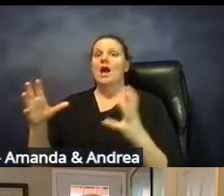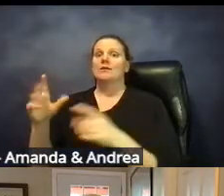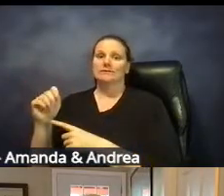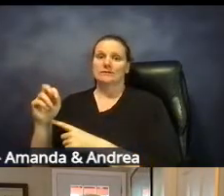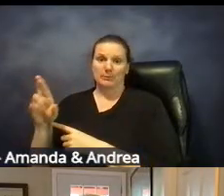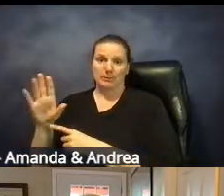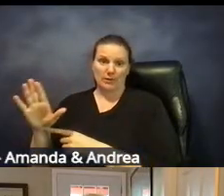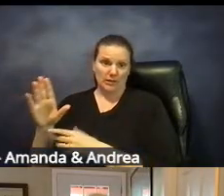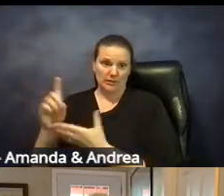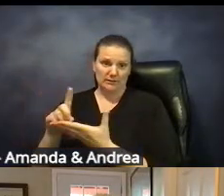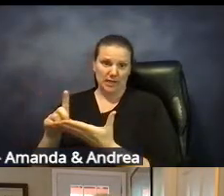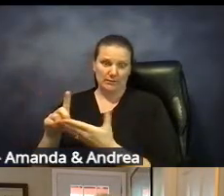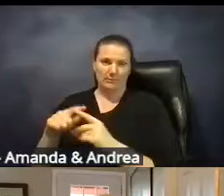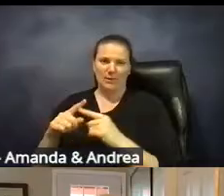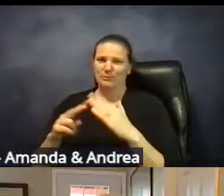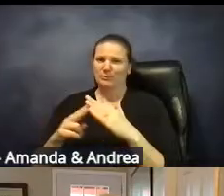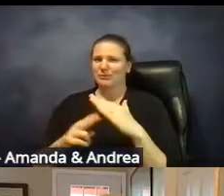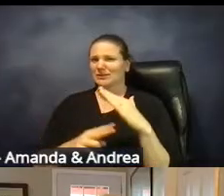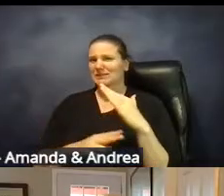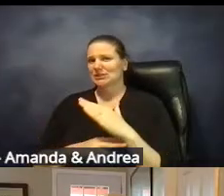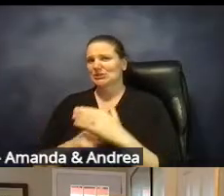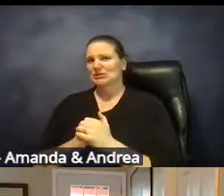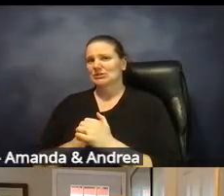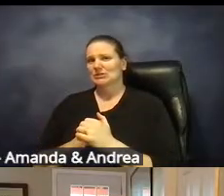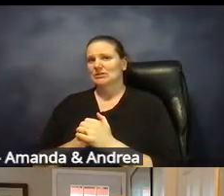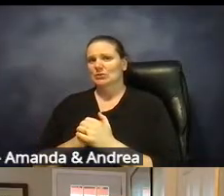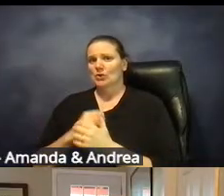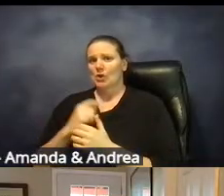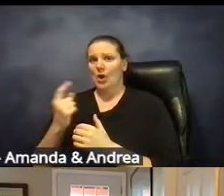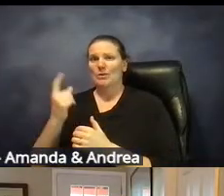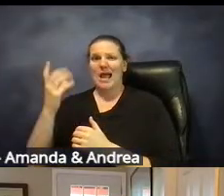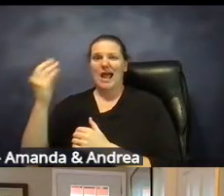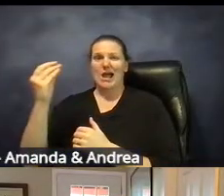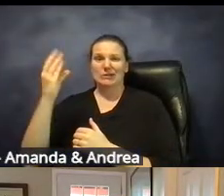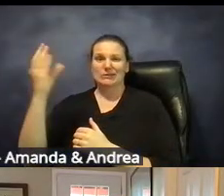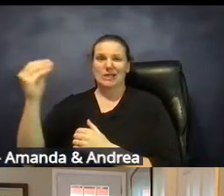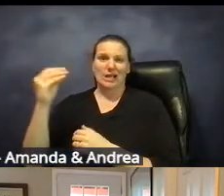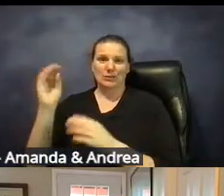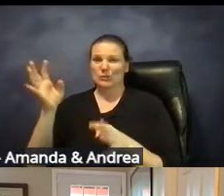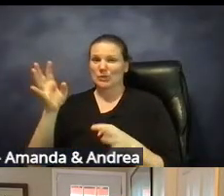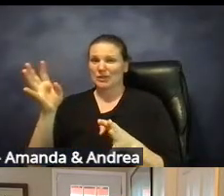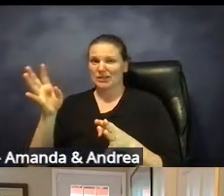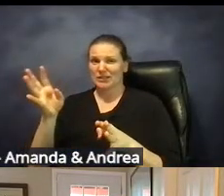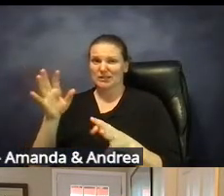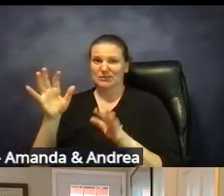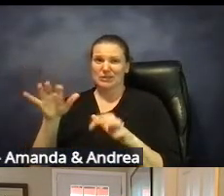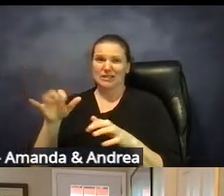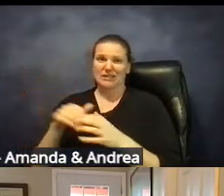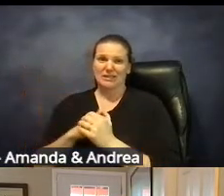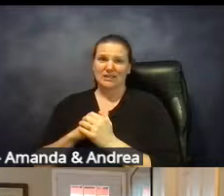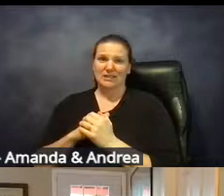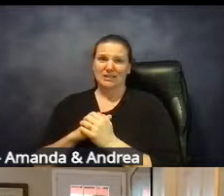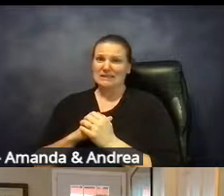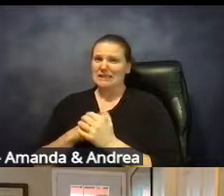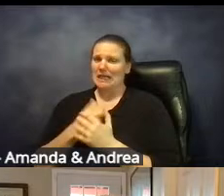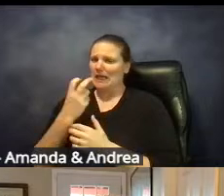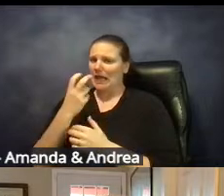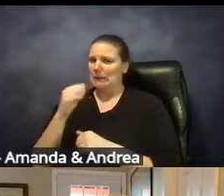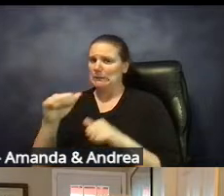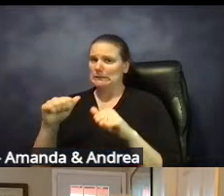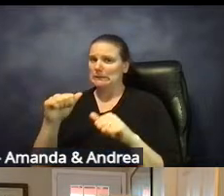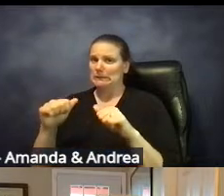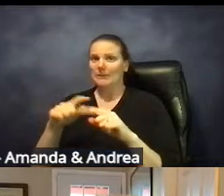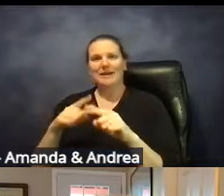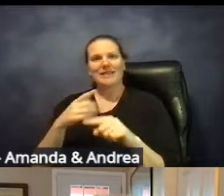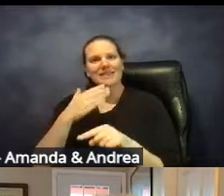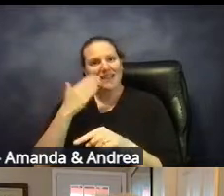there. But for the bridge, when it's like always outside in the wind and rain, I have my doubts. But